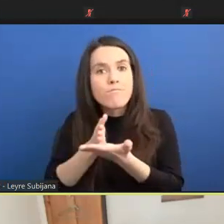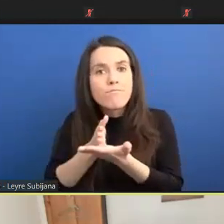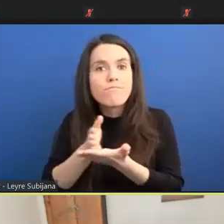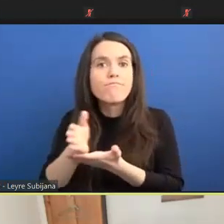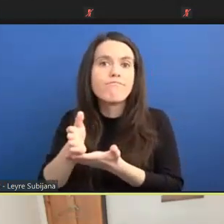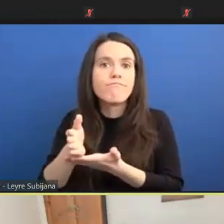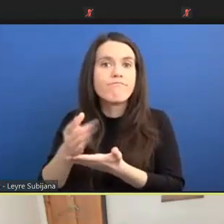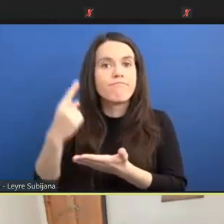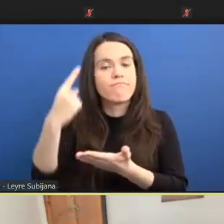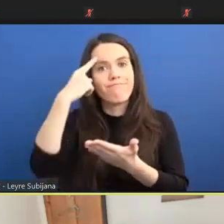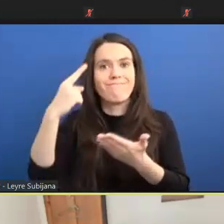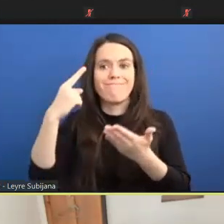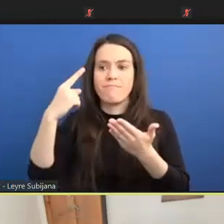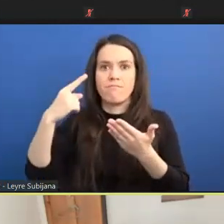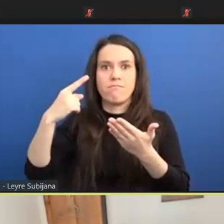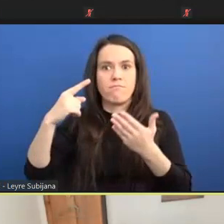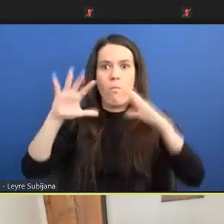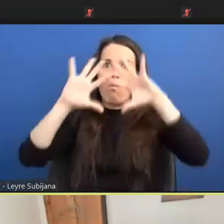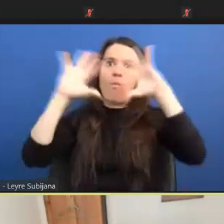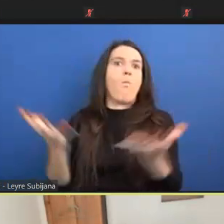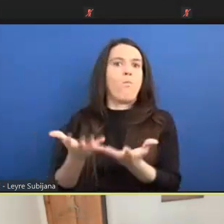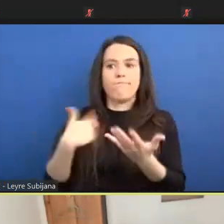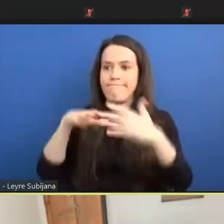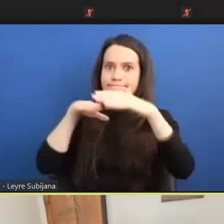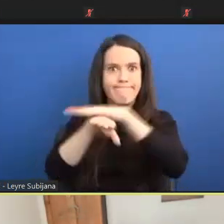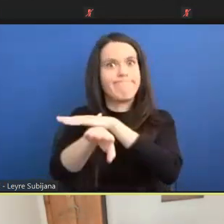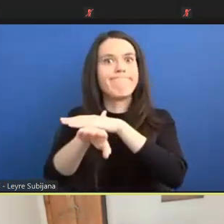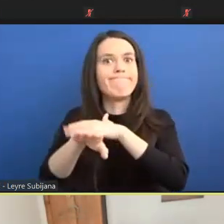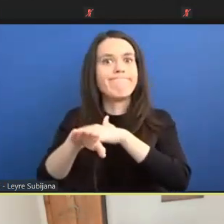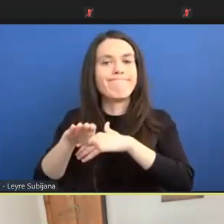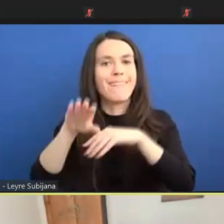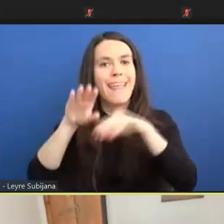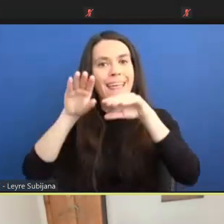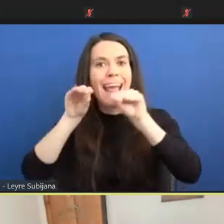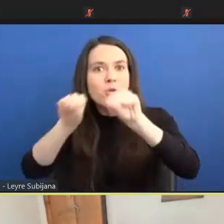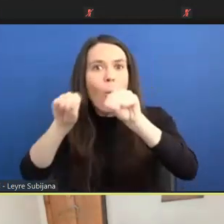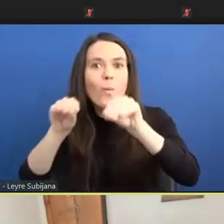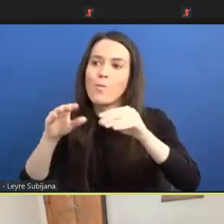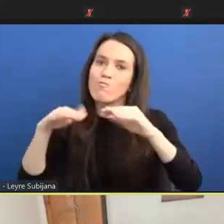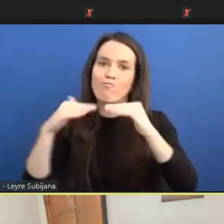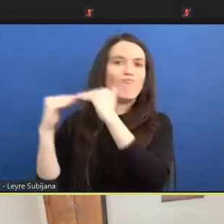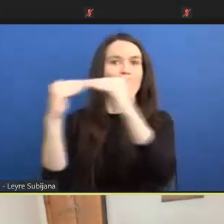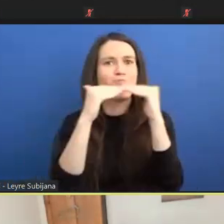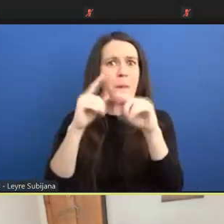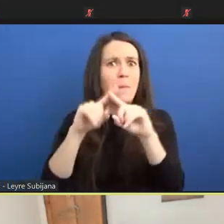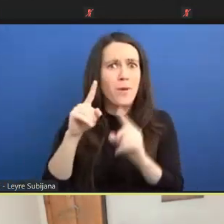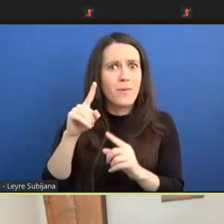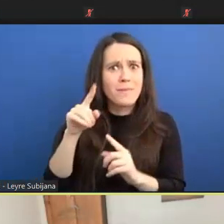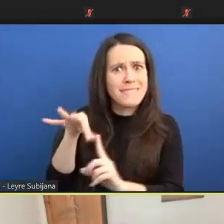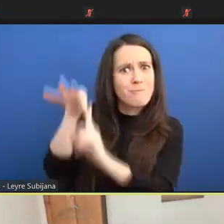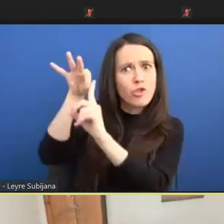universal secondary education, which is brilliant. But when it comes to kids with special needs, deaf kids, for